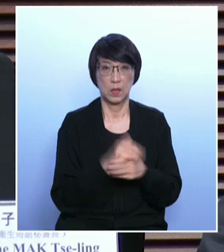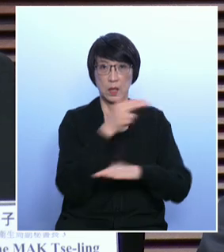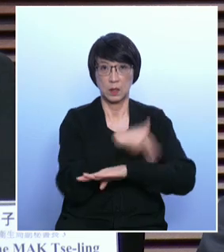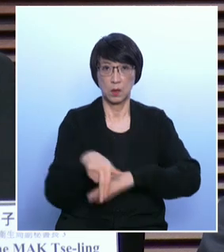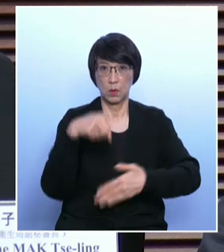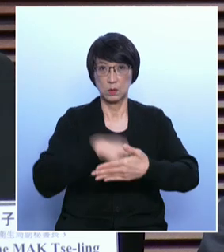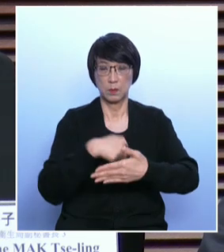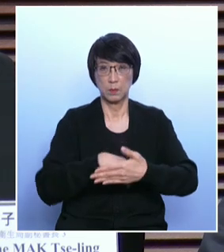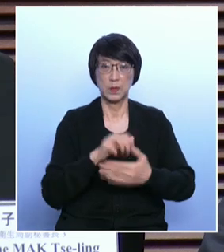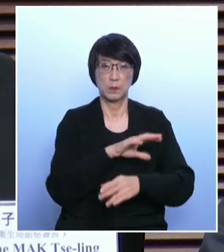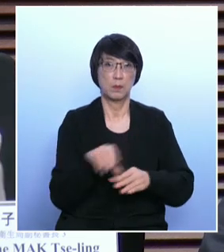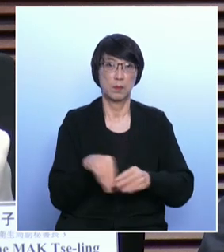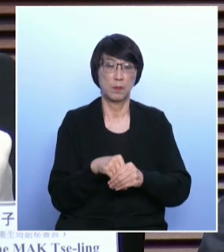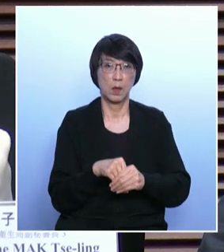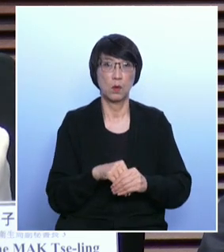$750 million